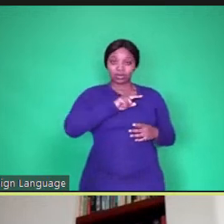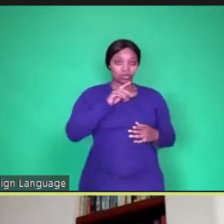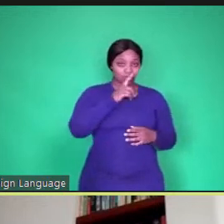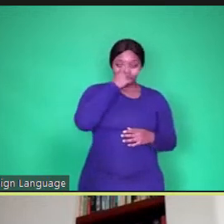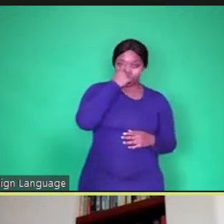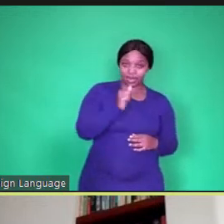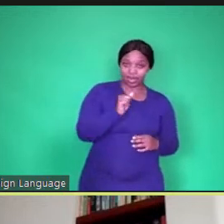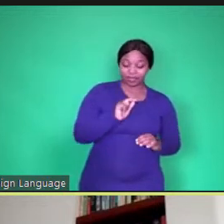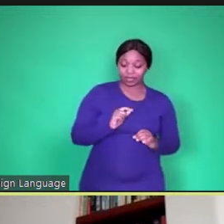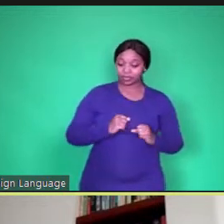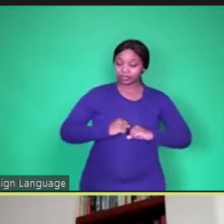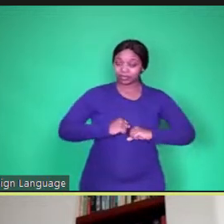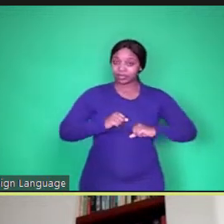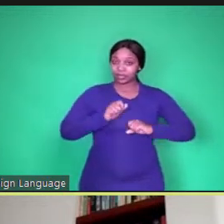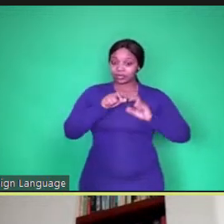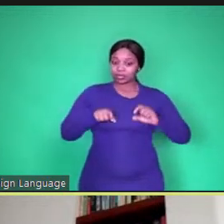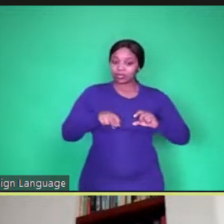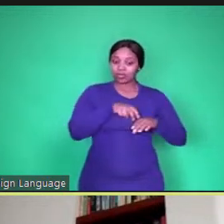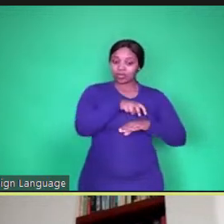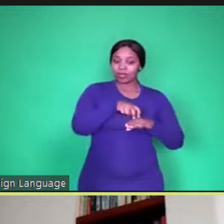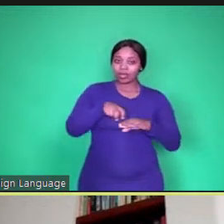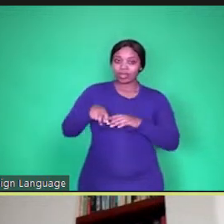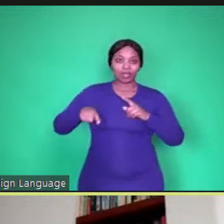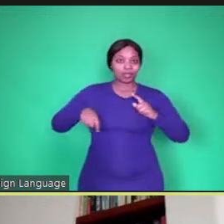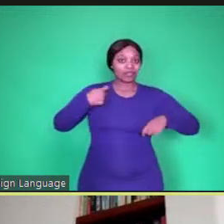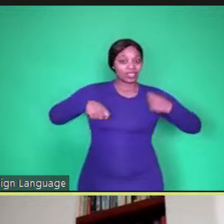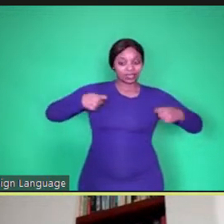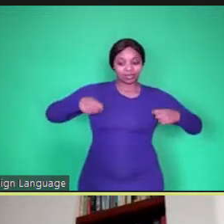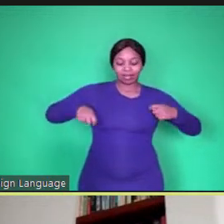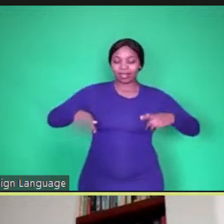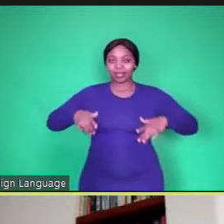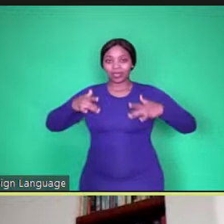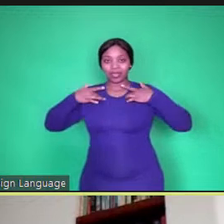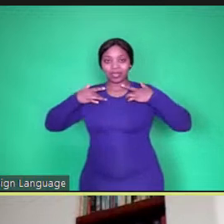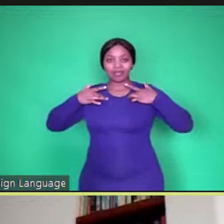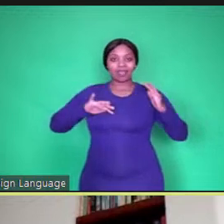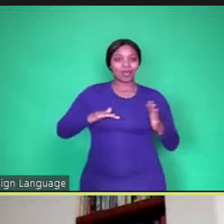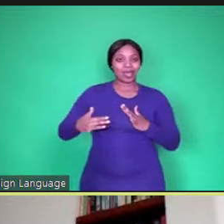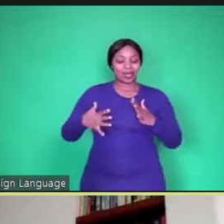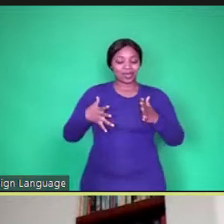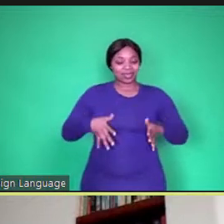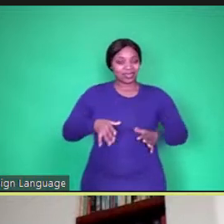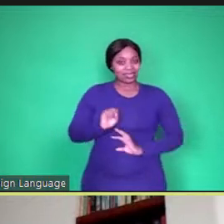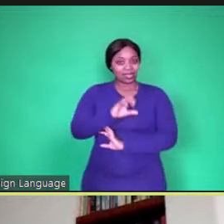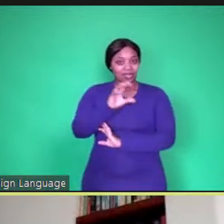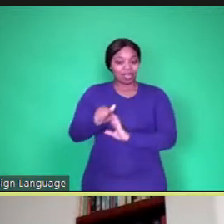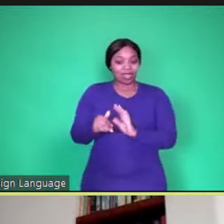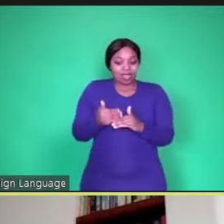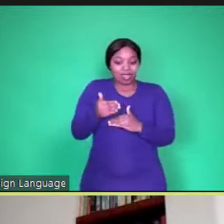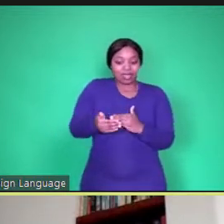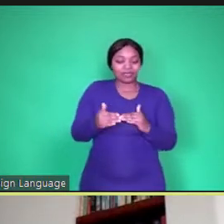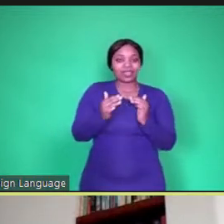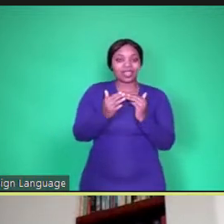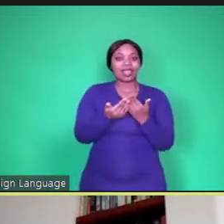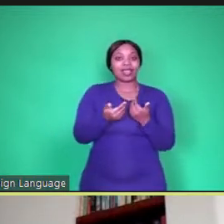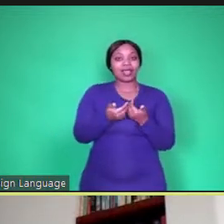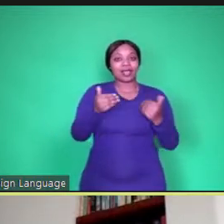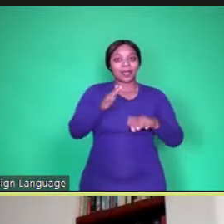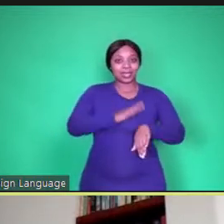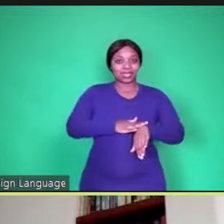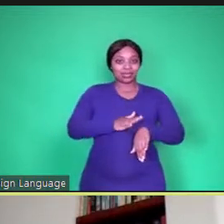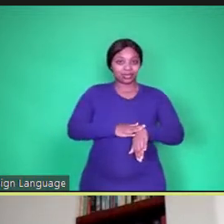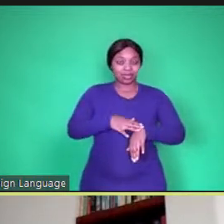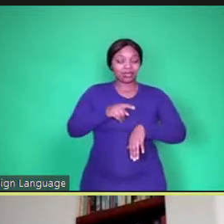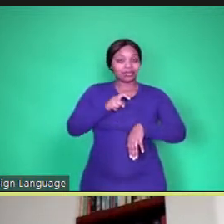of migrants and the flexibility of living arrangements in South Africa in the post-apartheid period, then mobility during